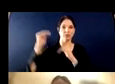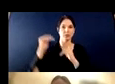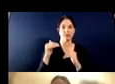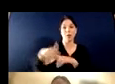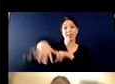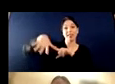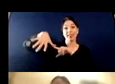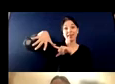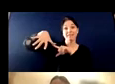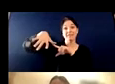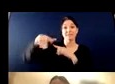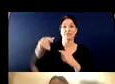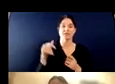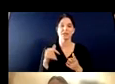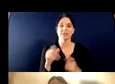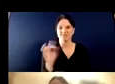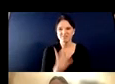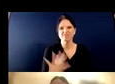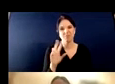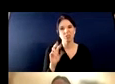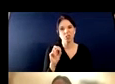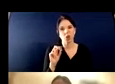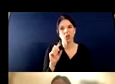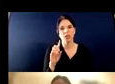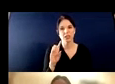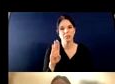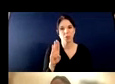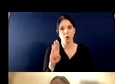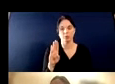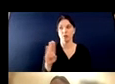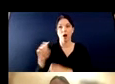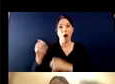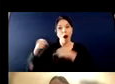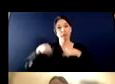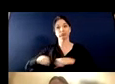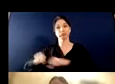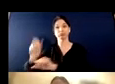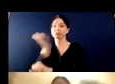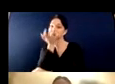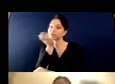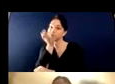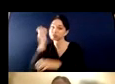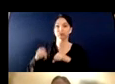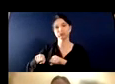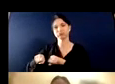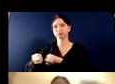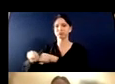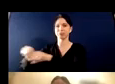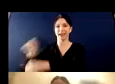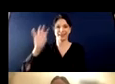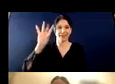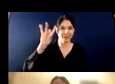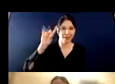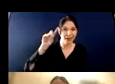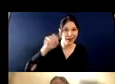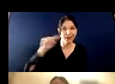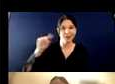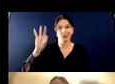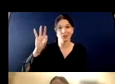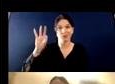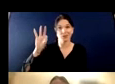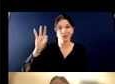about a 30 decibel sound. A lawnmower, 80 to 89 decibels, and a chainsaw is about